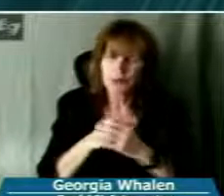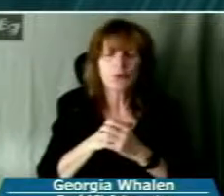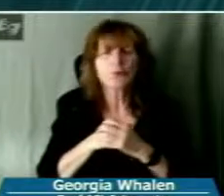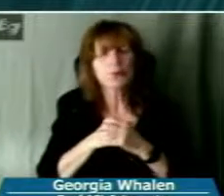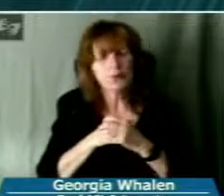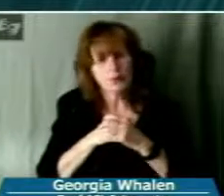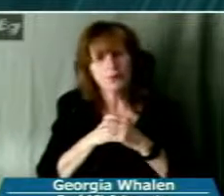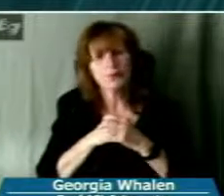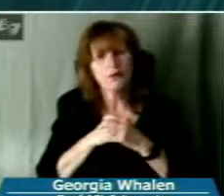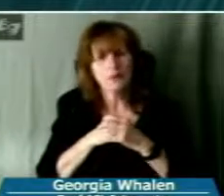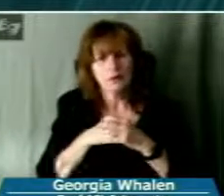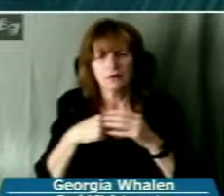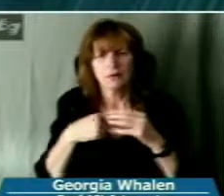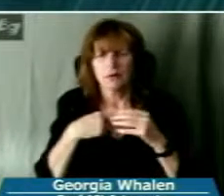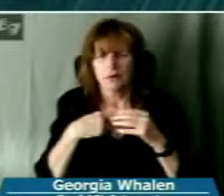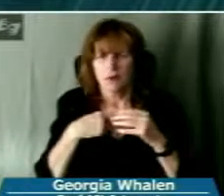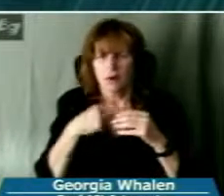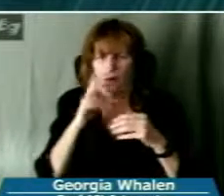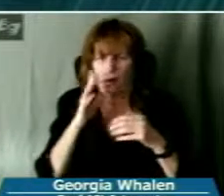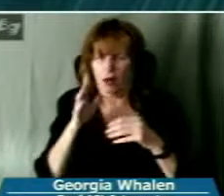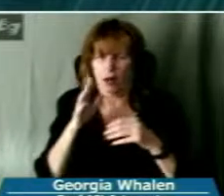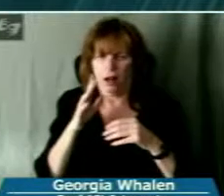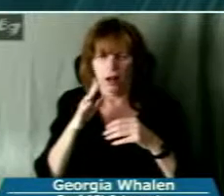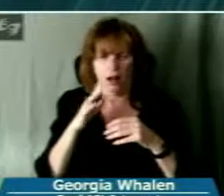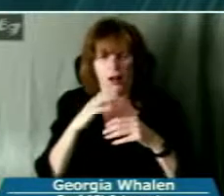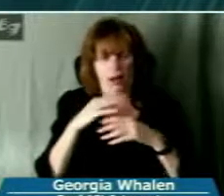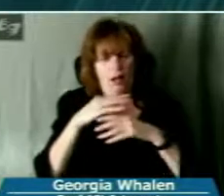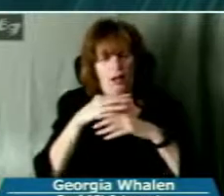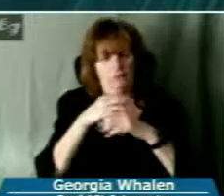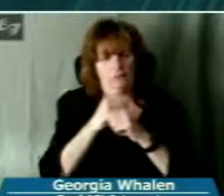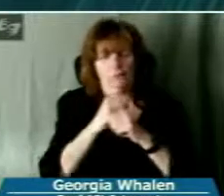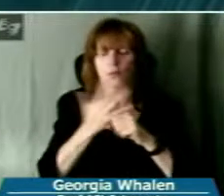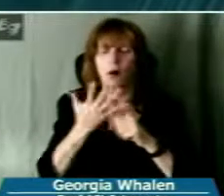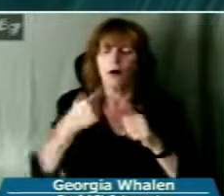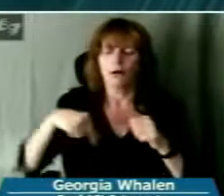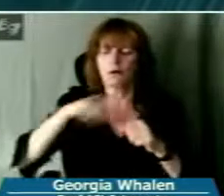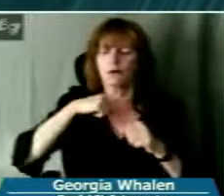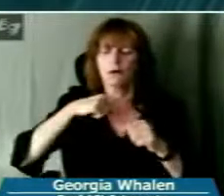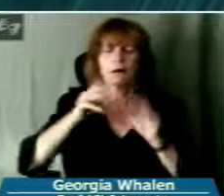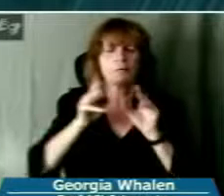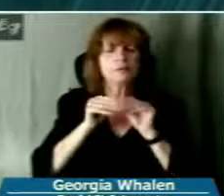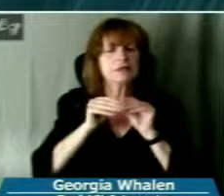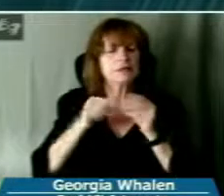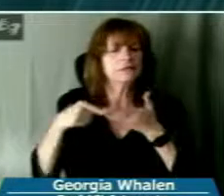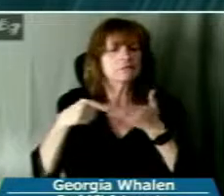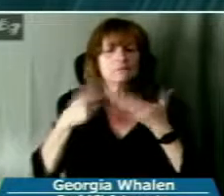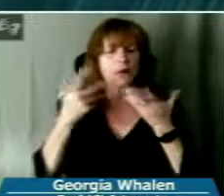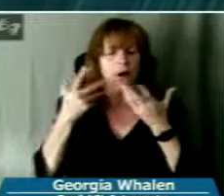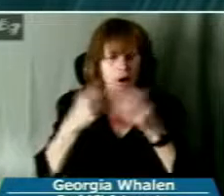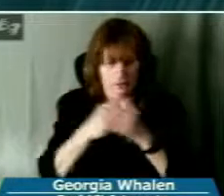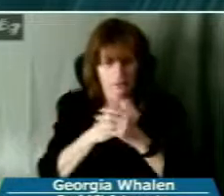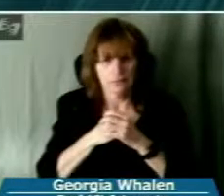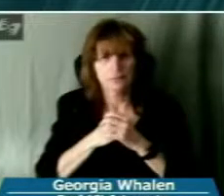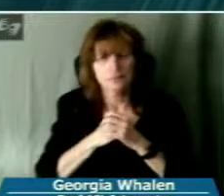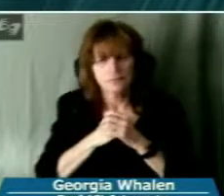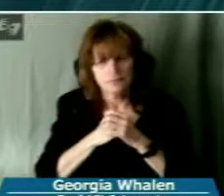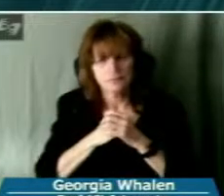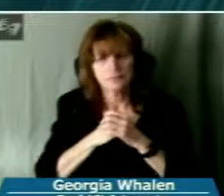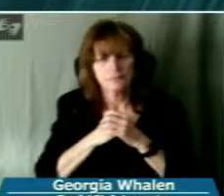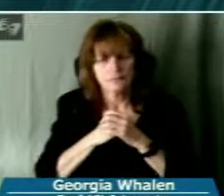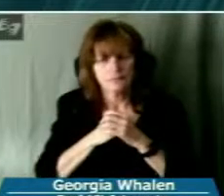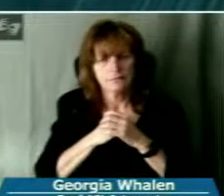the recommendations that our team has brought forward. Maybe I could begin by saying, though,